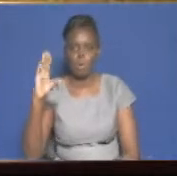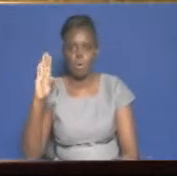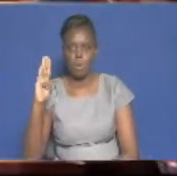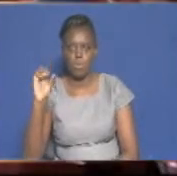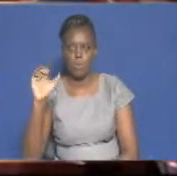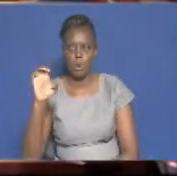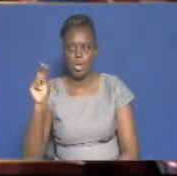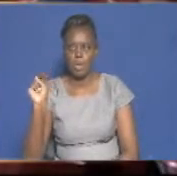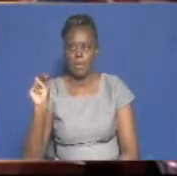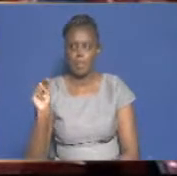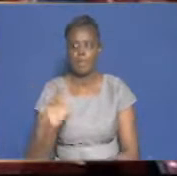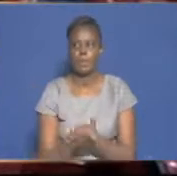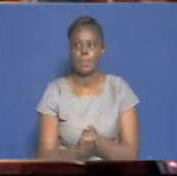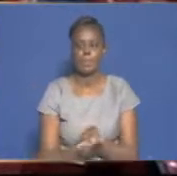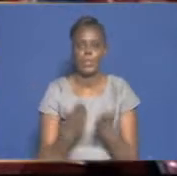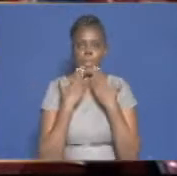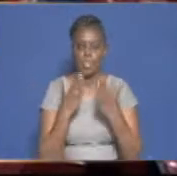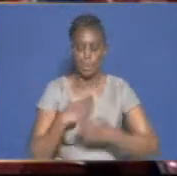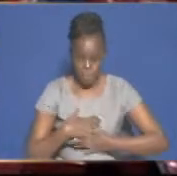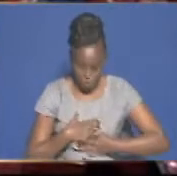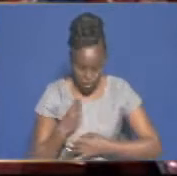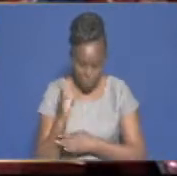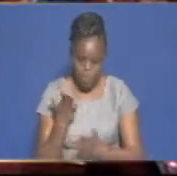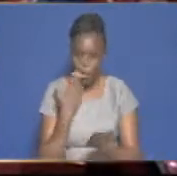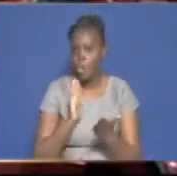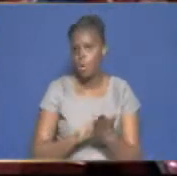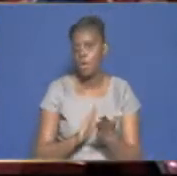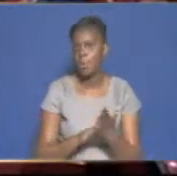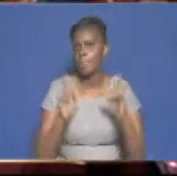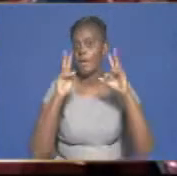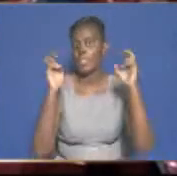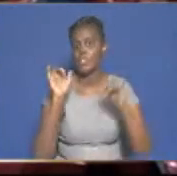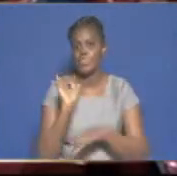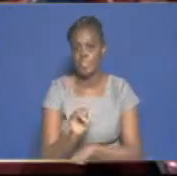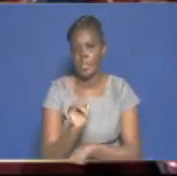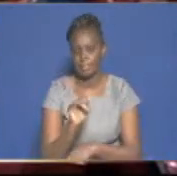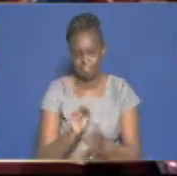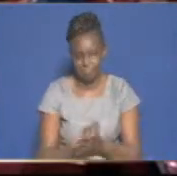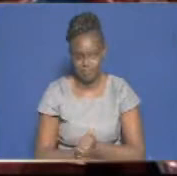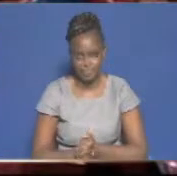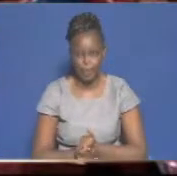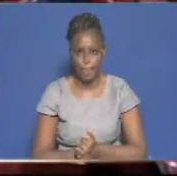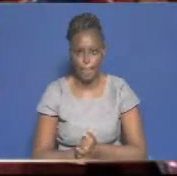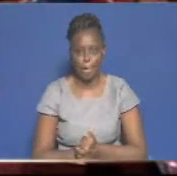Thank you, Honorable Speaker, for giving me this opportunity to comment this issue, Mr. Speaker.